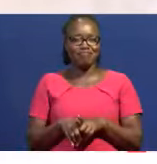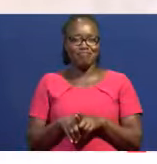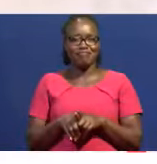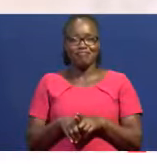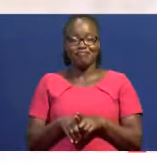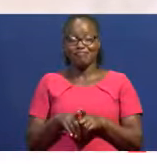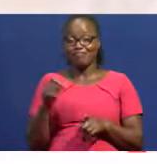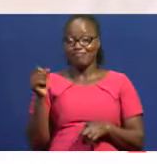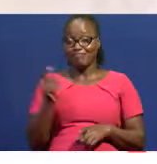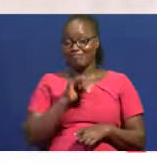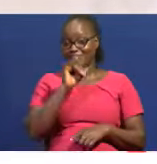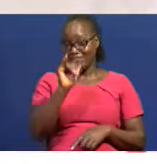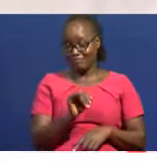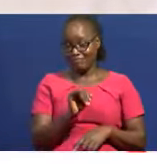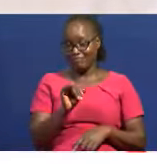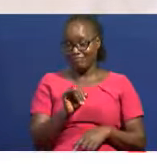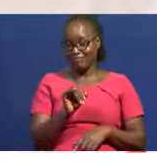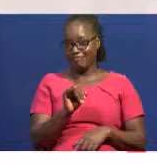January hii.